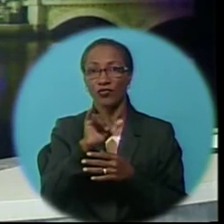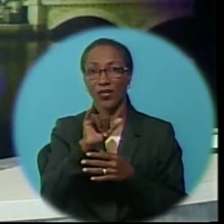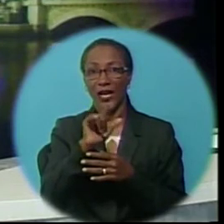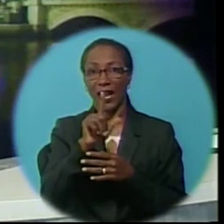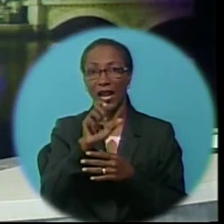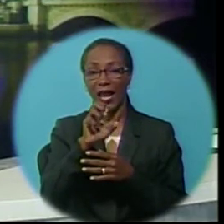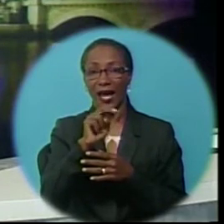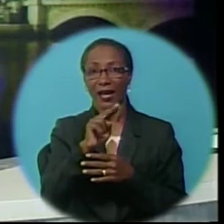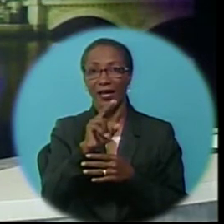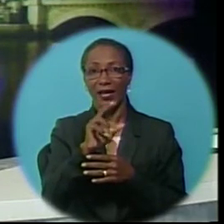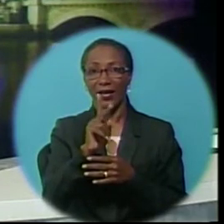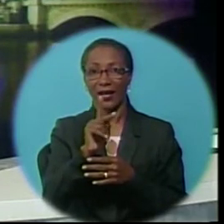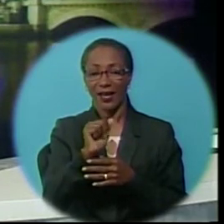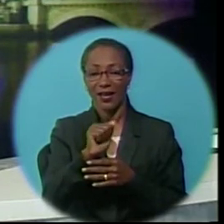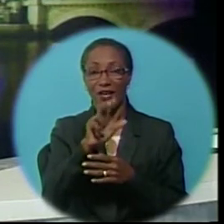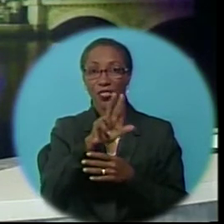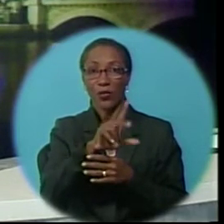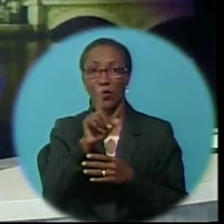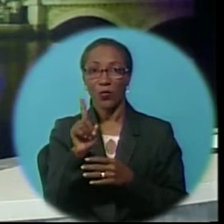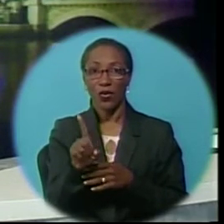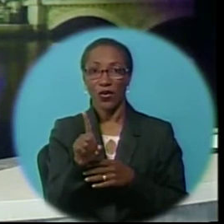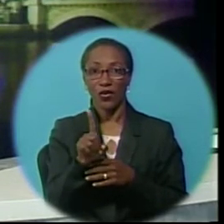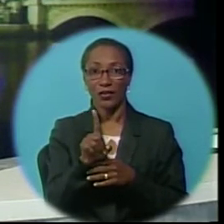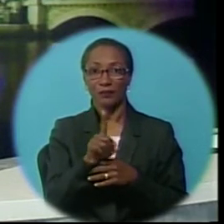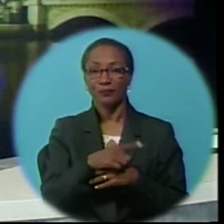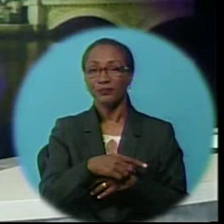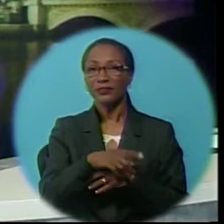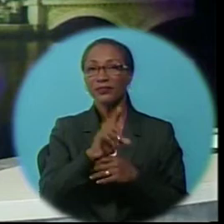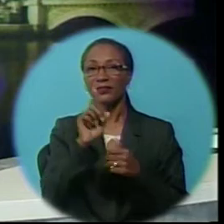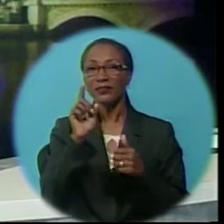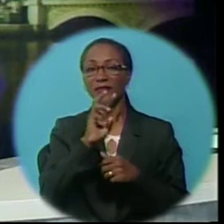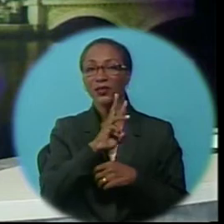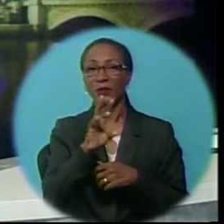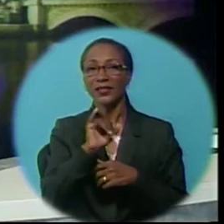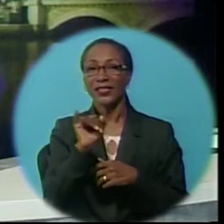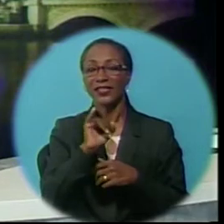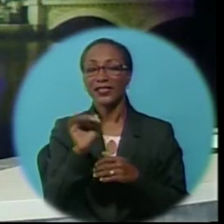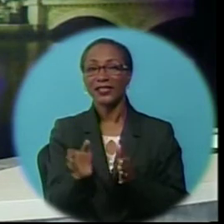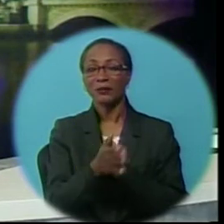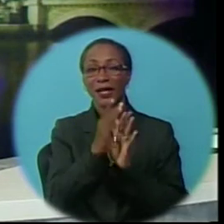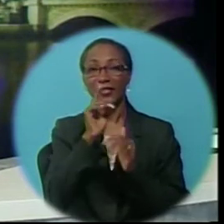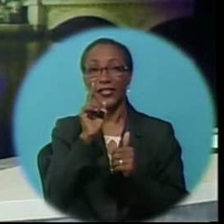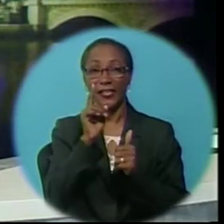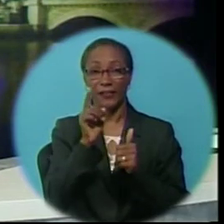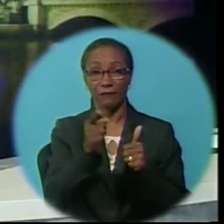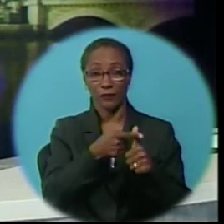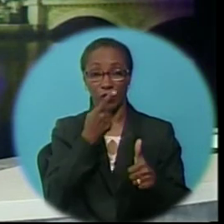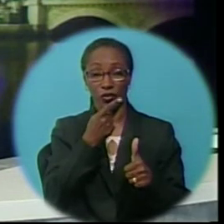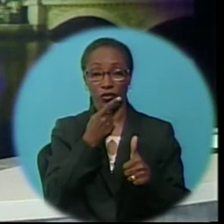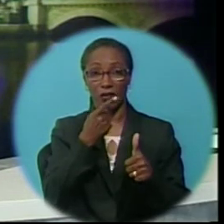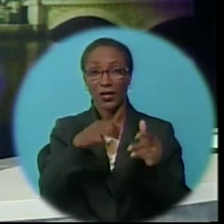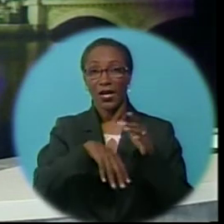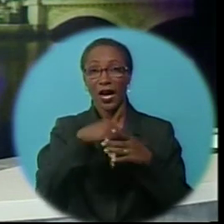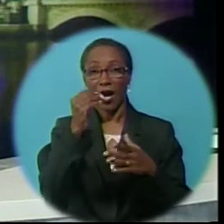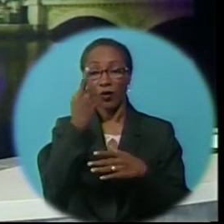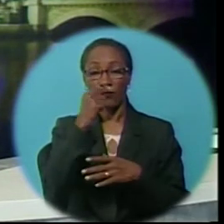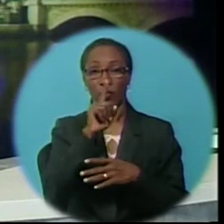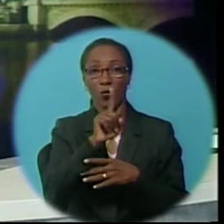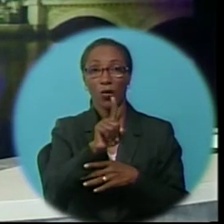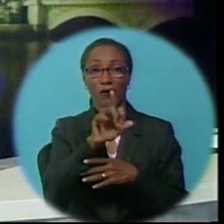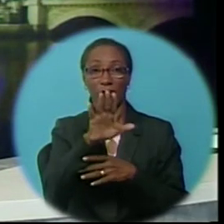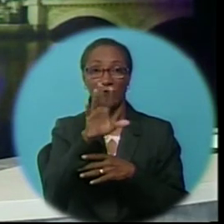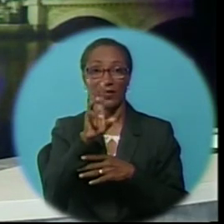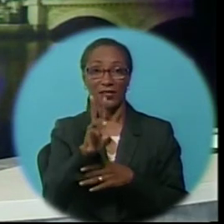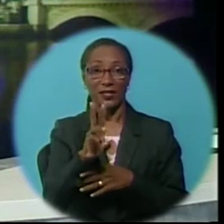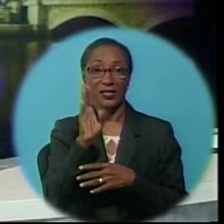and final game today in Colombo. Opting to bat first, Windies women were dismissed for 156 in 47.3 overs, with